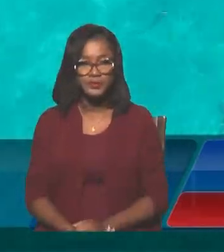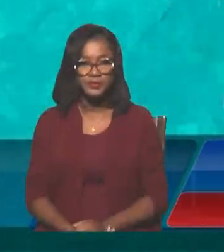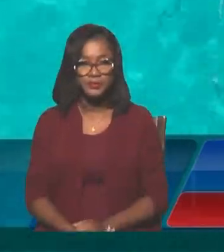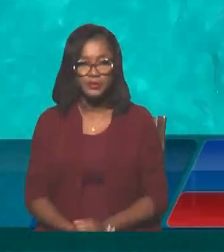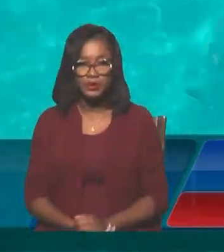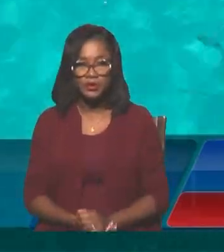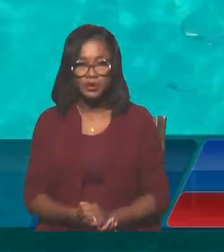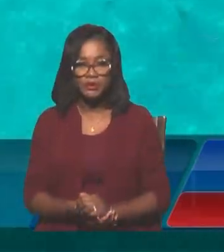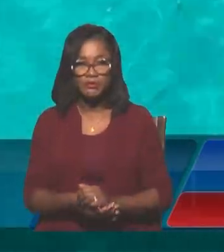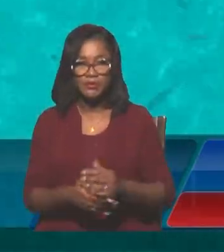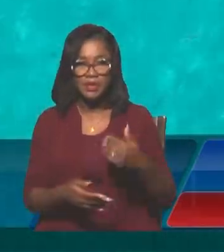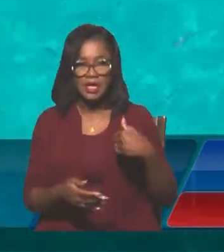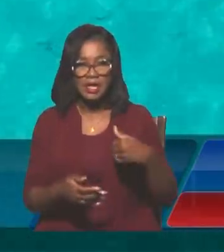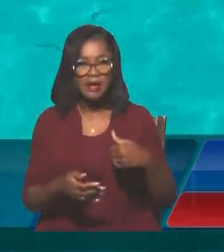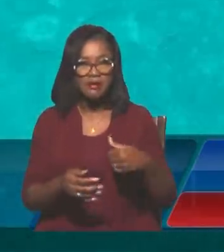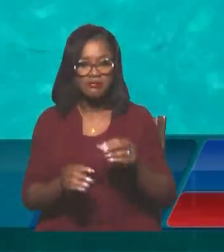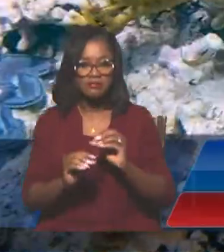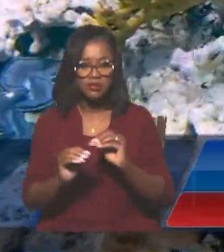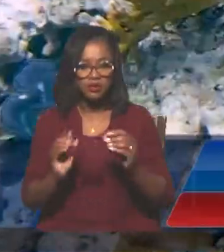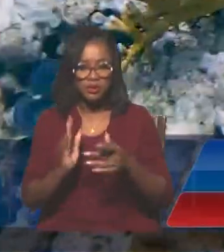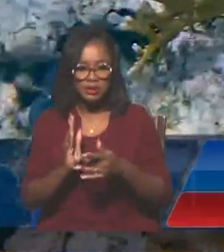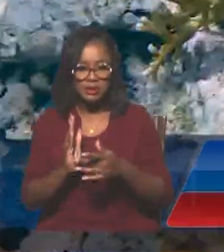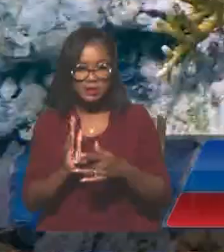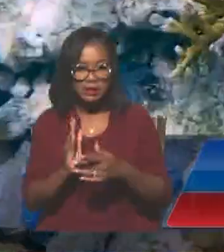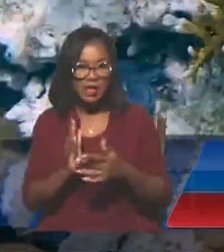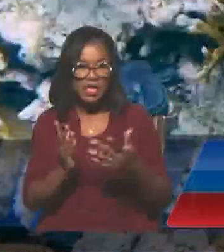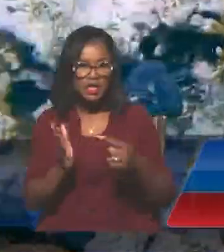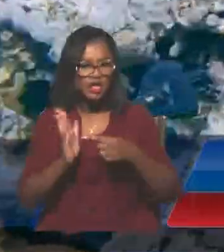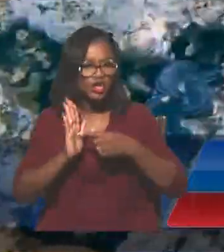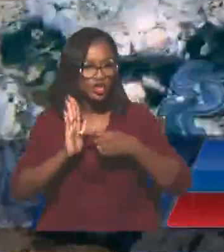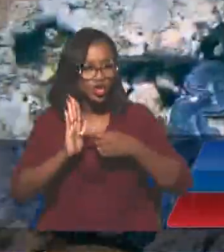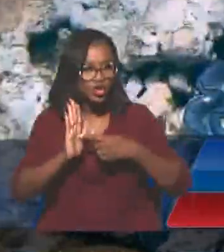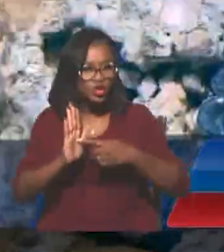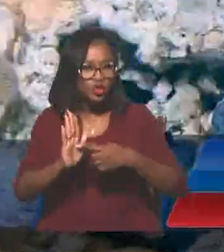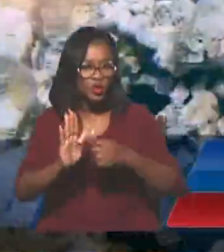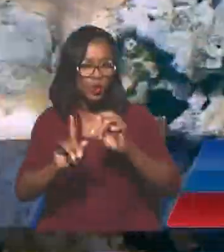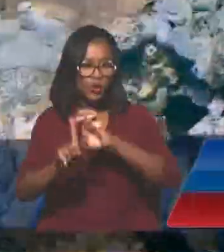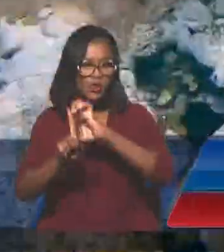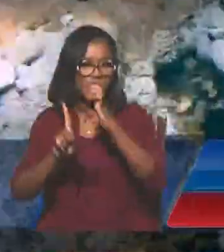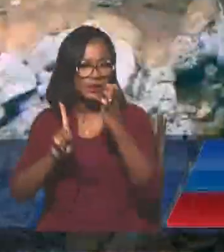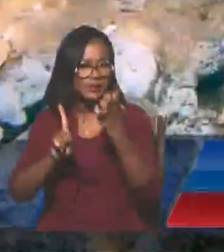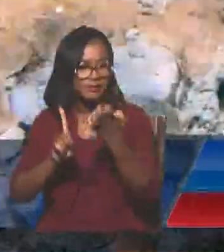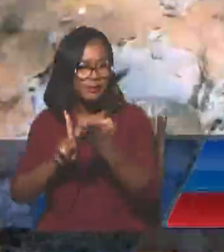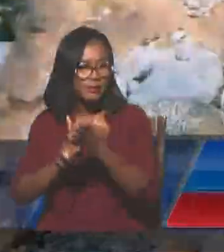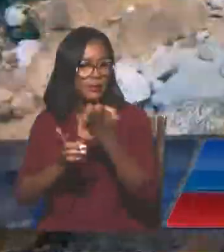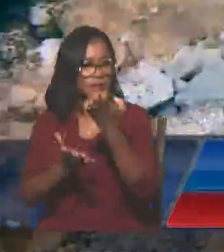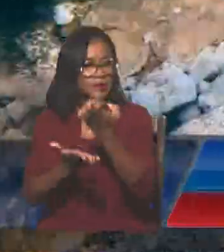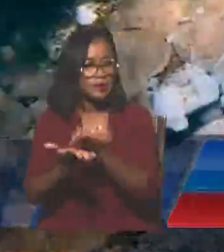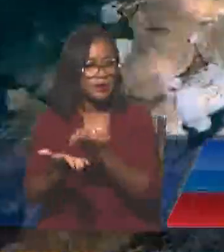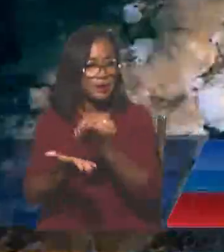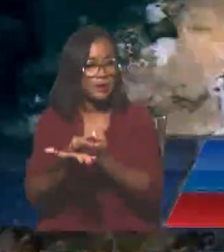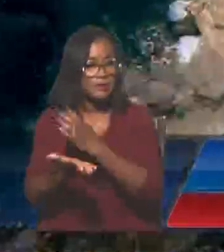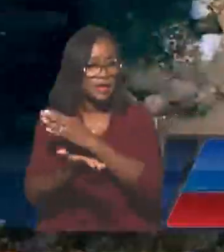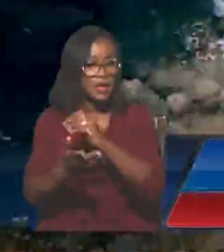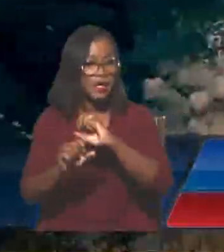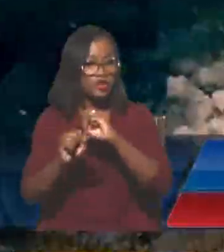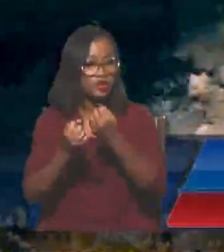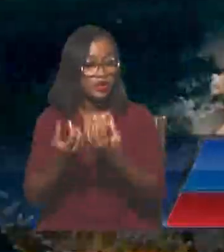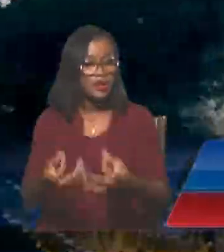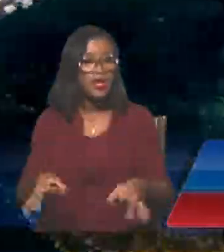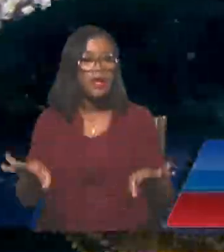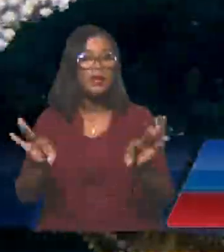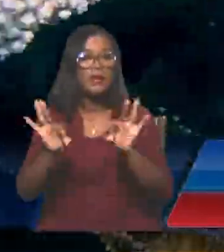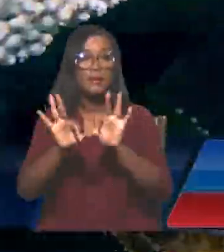scientific precision with non-technical jargon, it highlights the environmental, economic, and societal importance